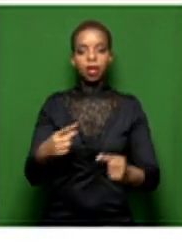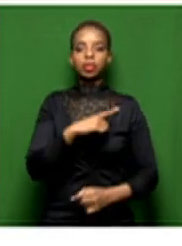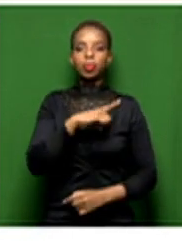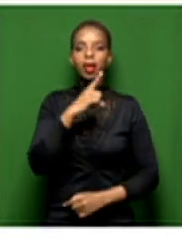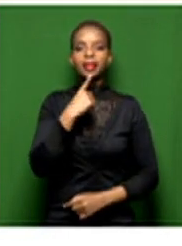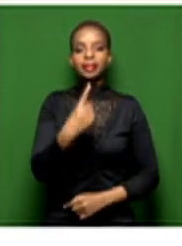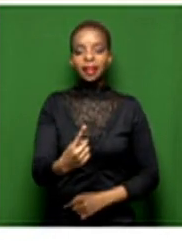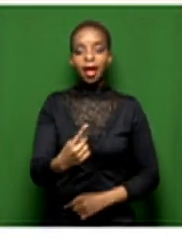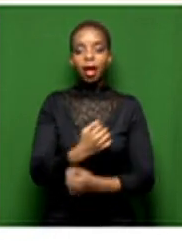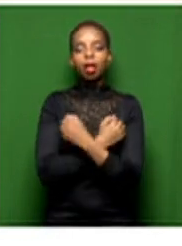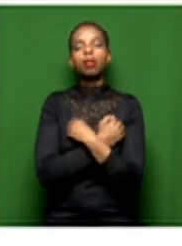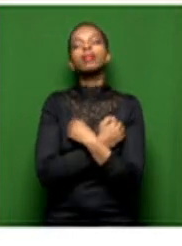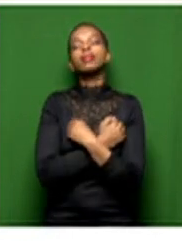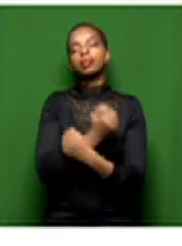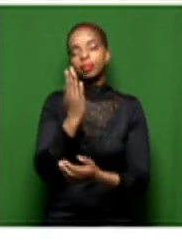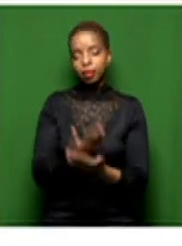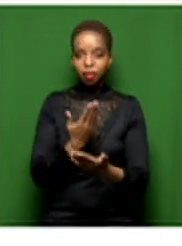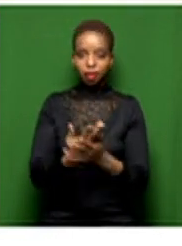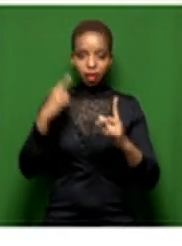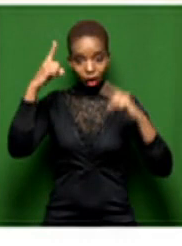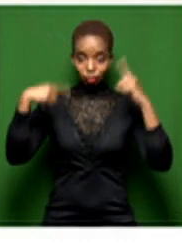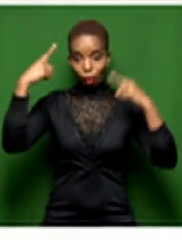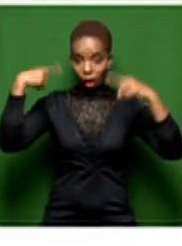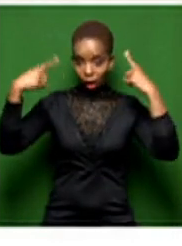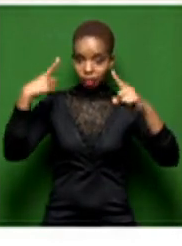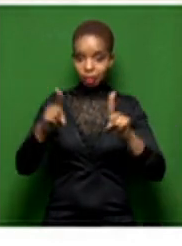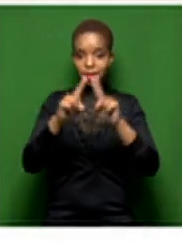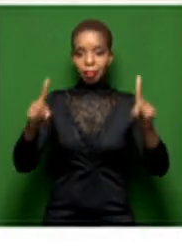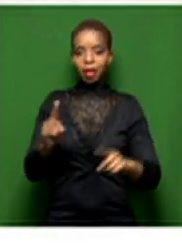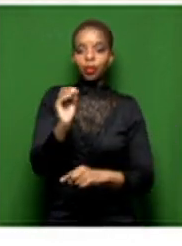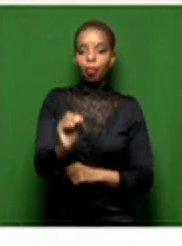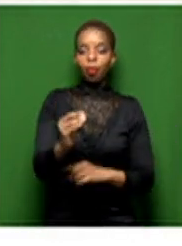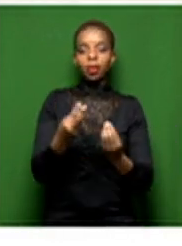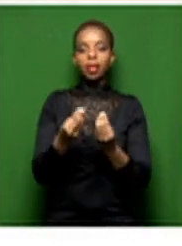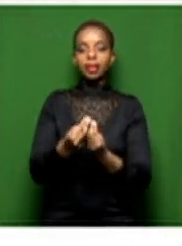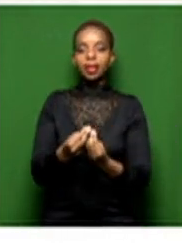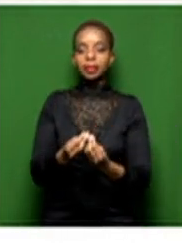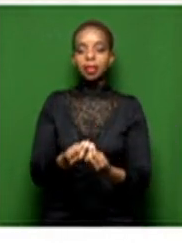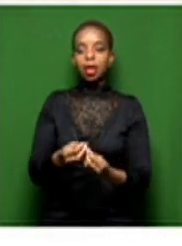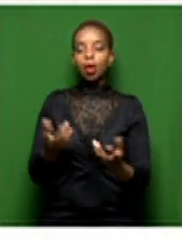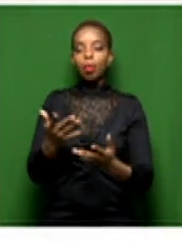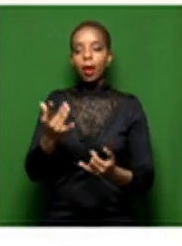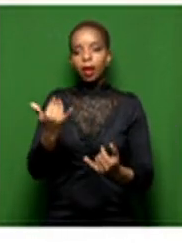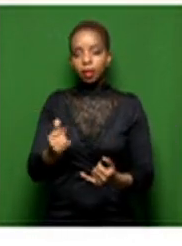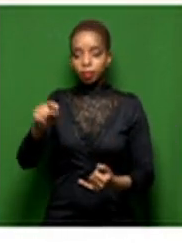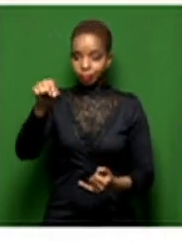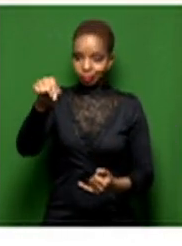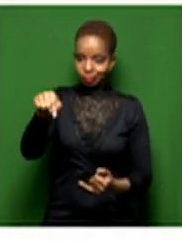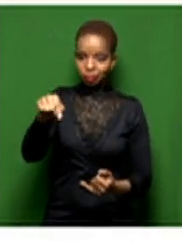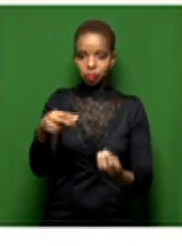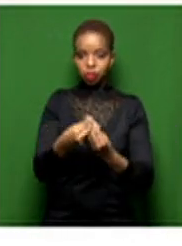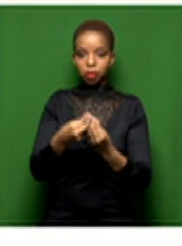love can drive you crazy. But when it comes to things that are going to be at the center of ensuring that you have a